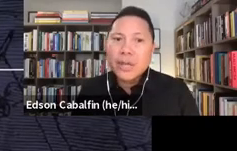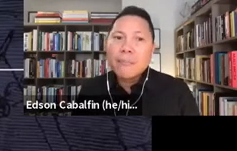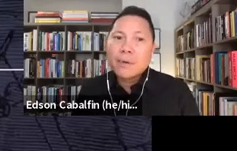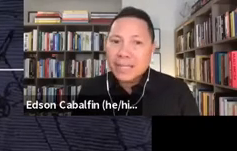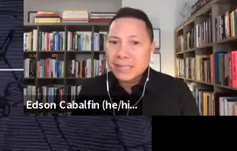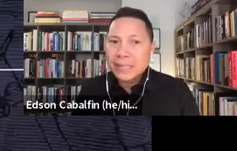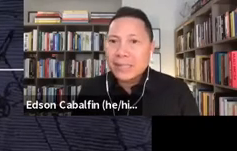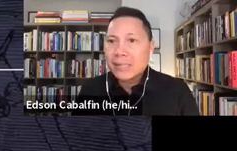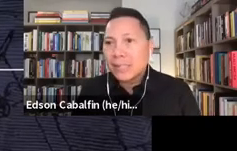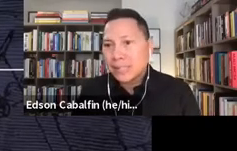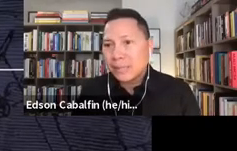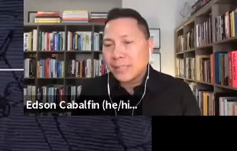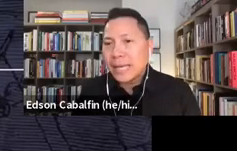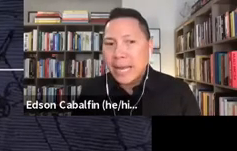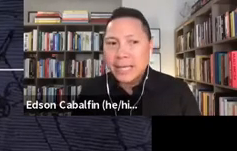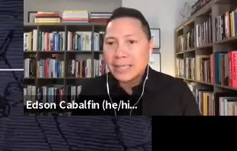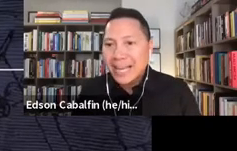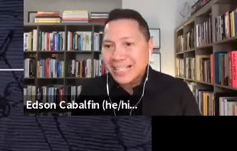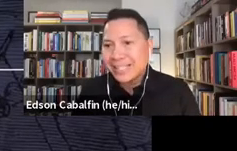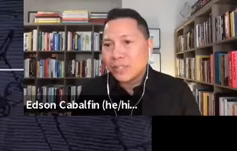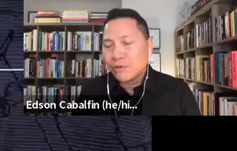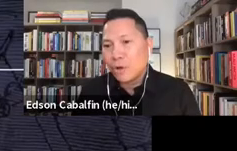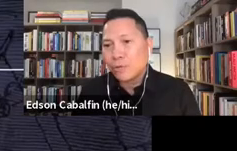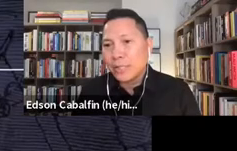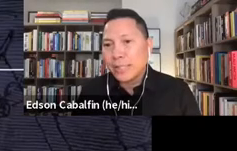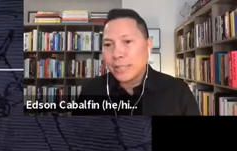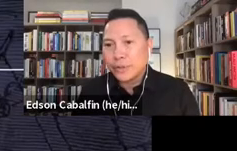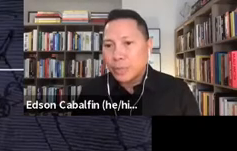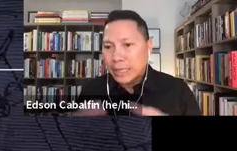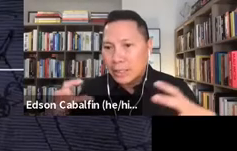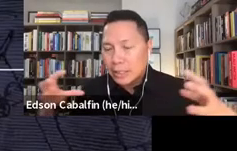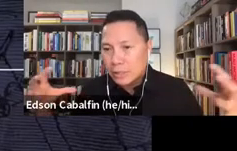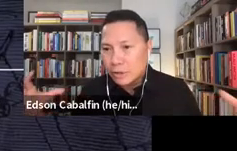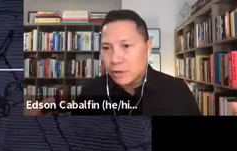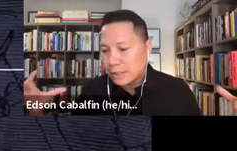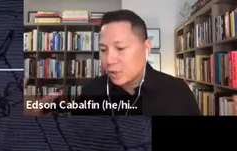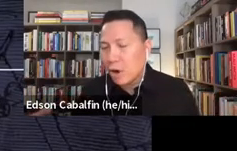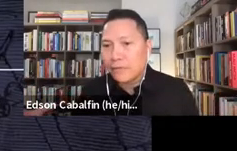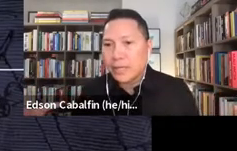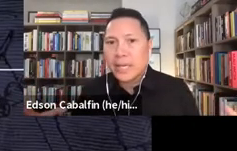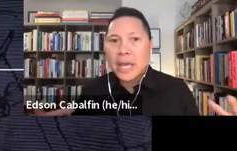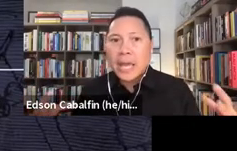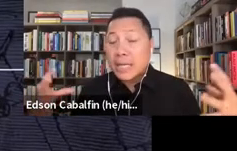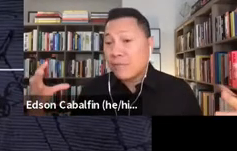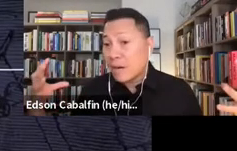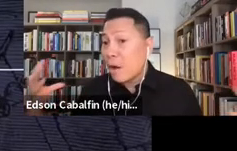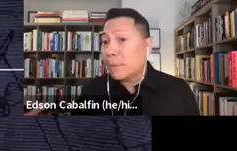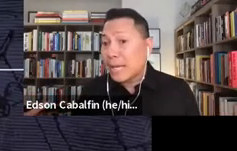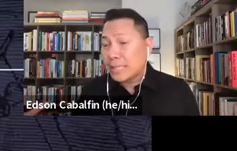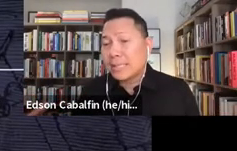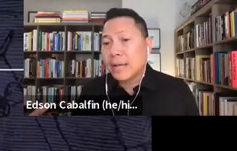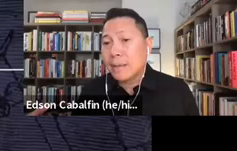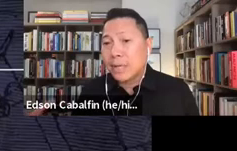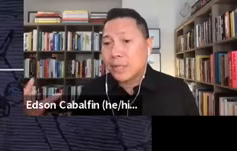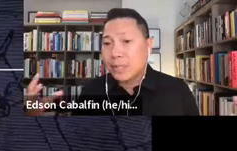operations, practices, systems, and legacies of colonialism. So we can look at these contexts, and it's very